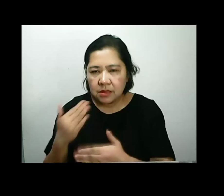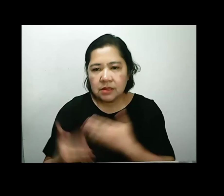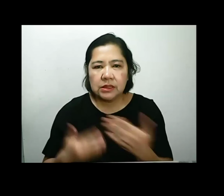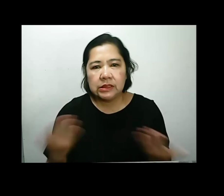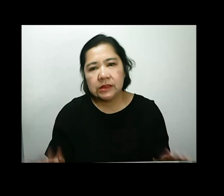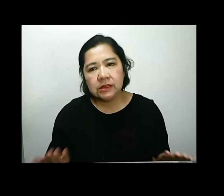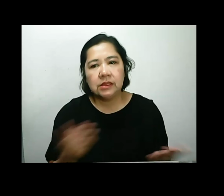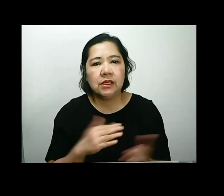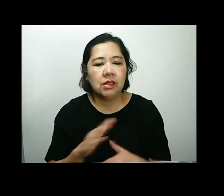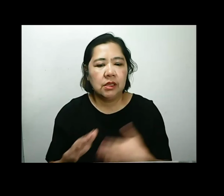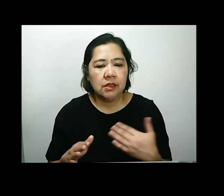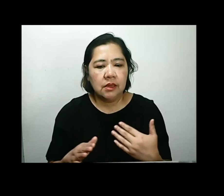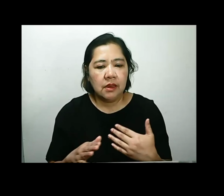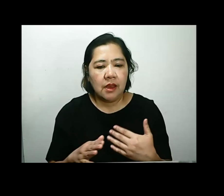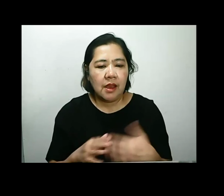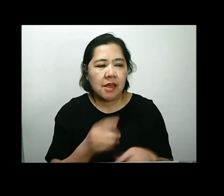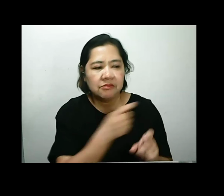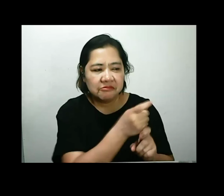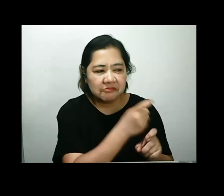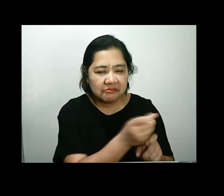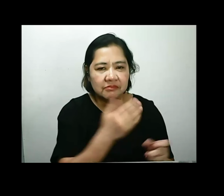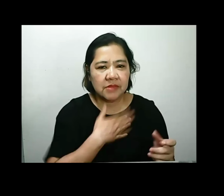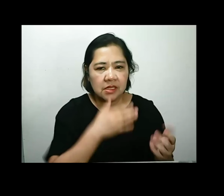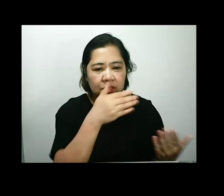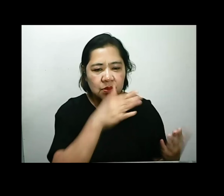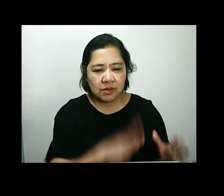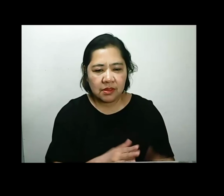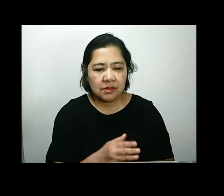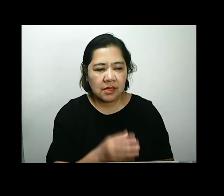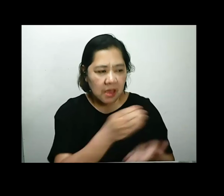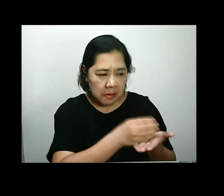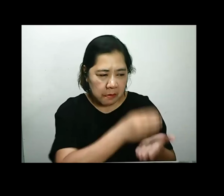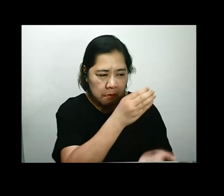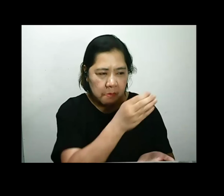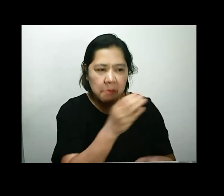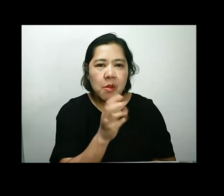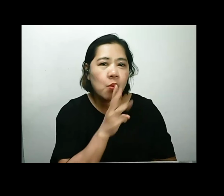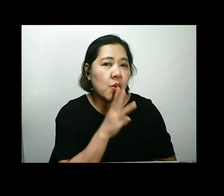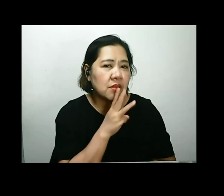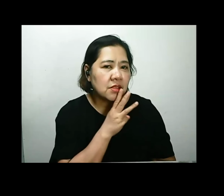tease my students, there is no mineral in the bottled mineral water.